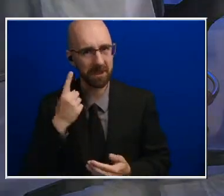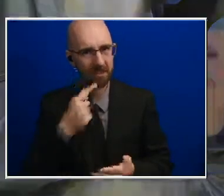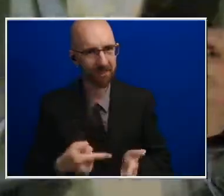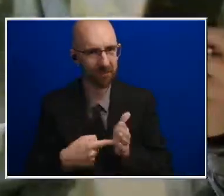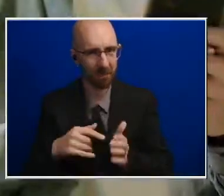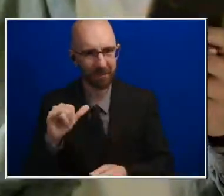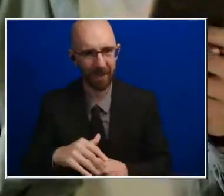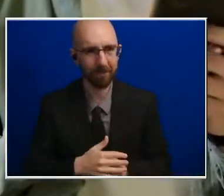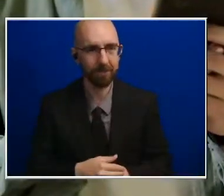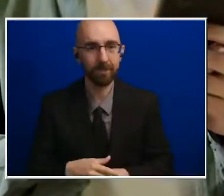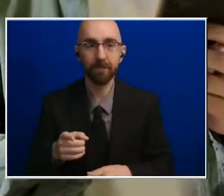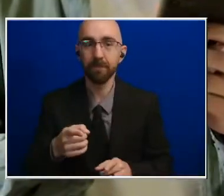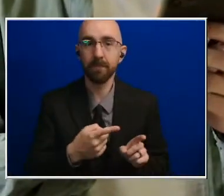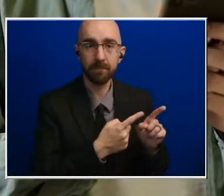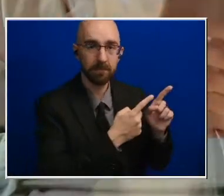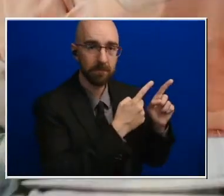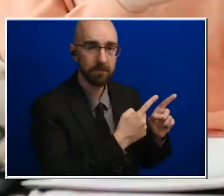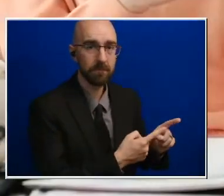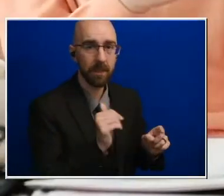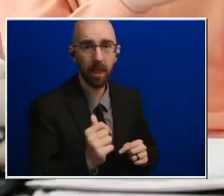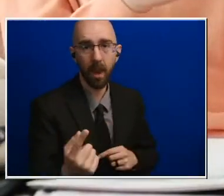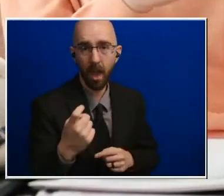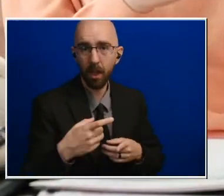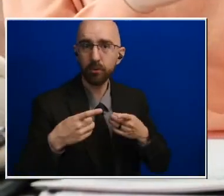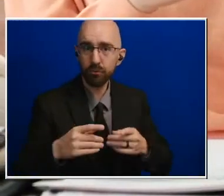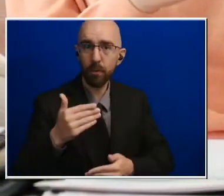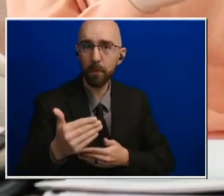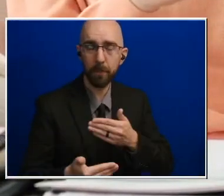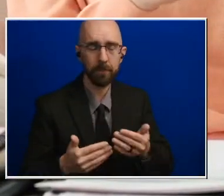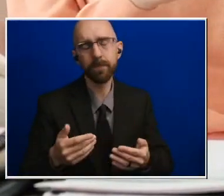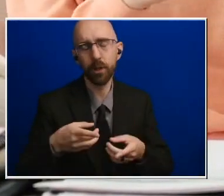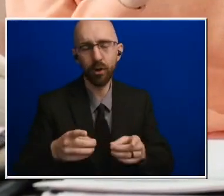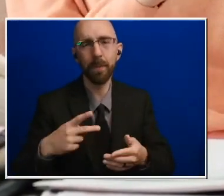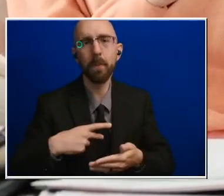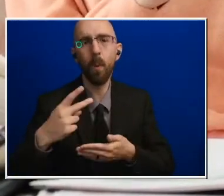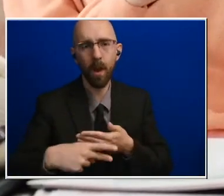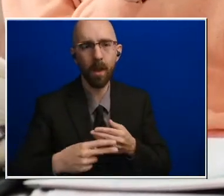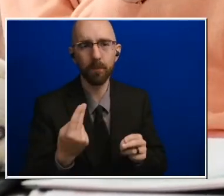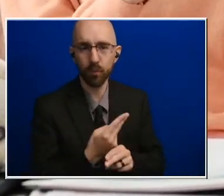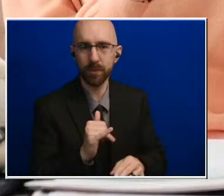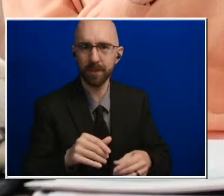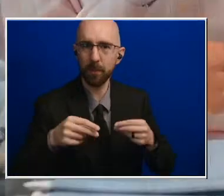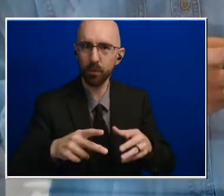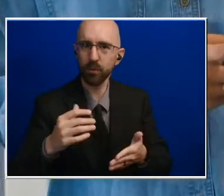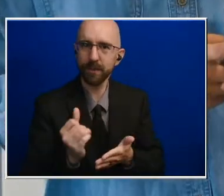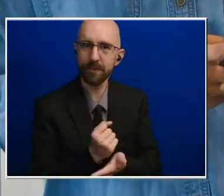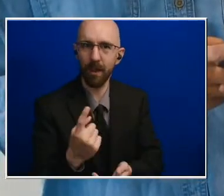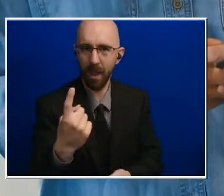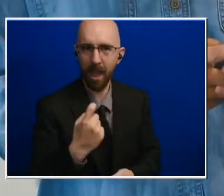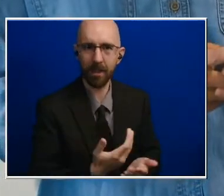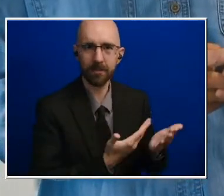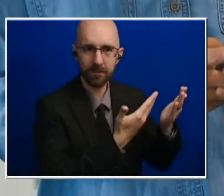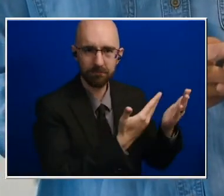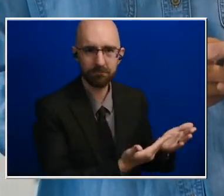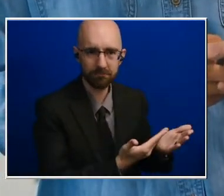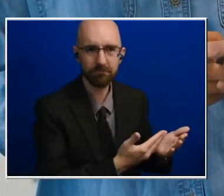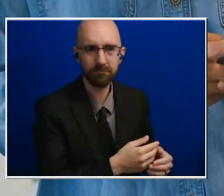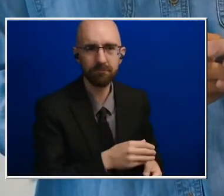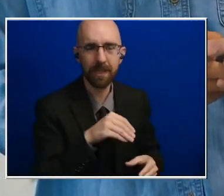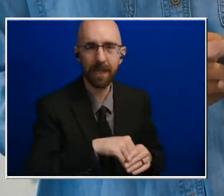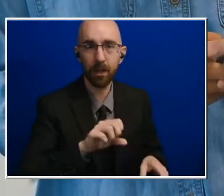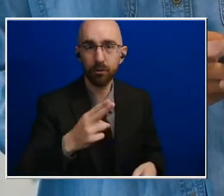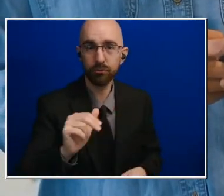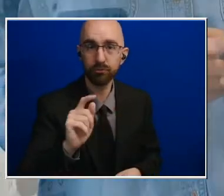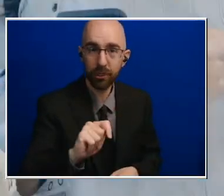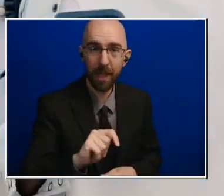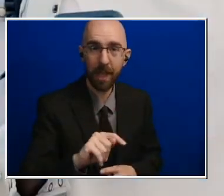answering your questions during our program, so please use this opportunity to ask those questions now. You can drop those in the chat on YouTube or Facebook.